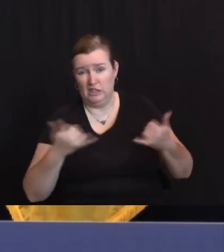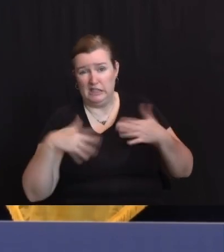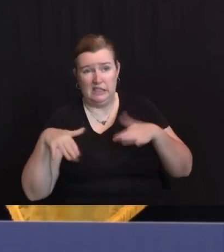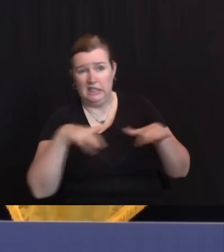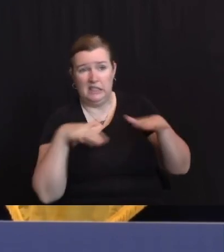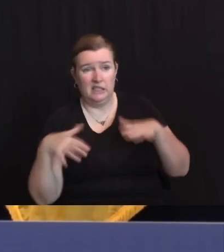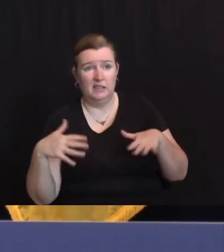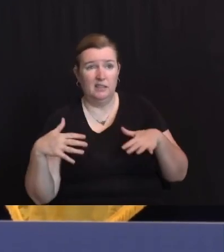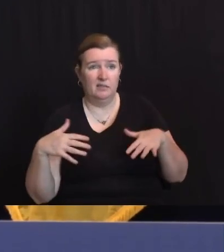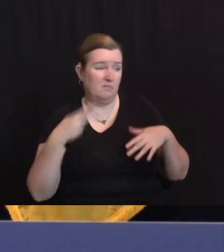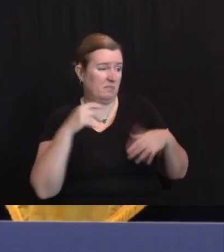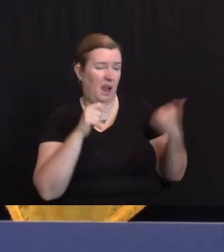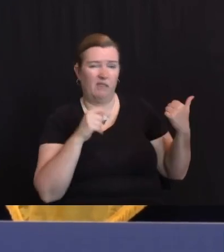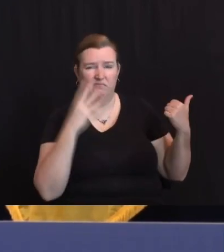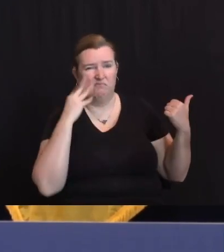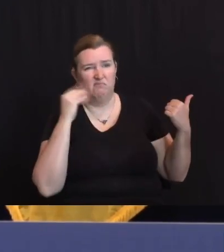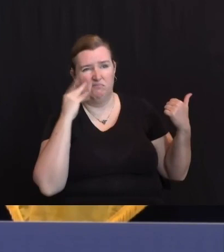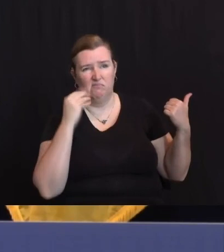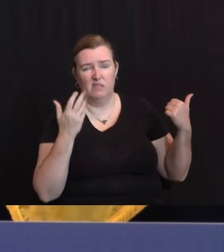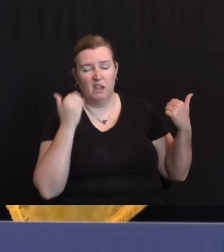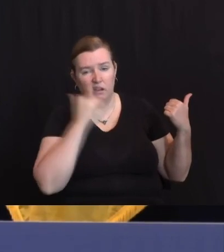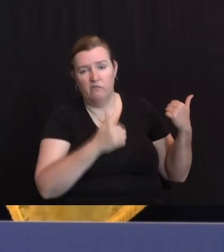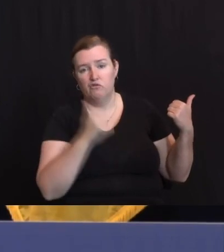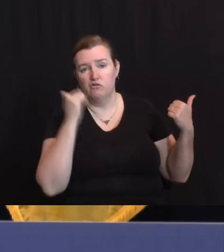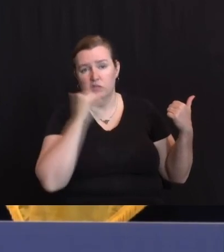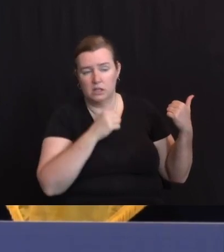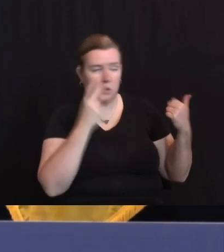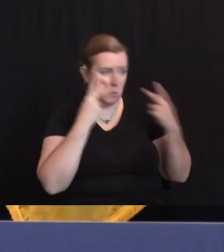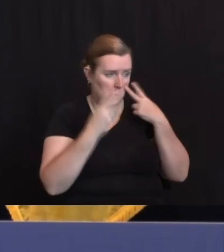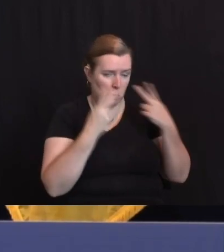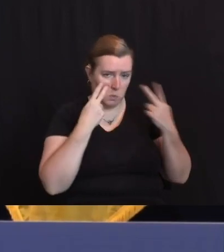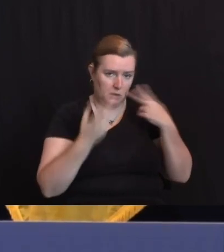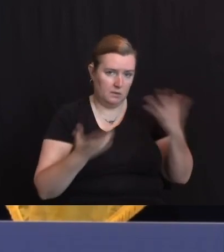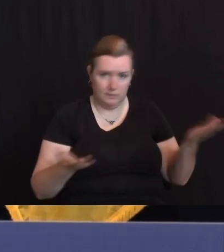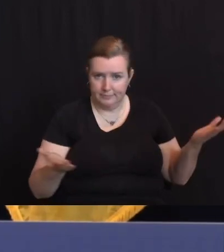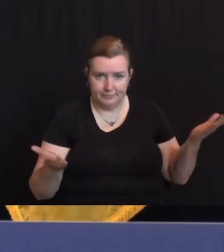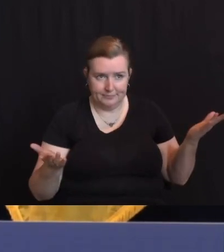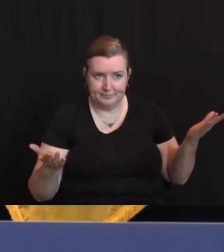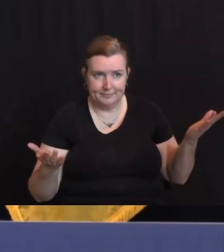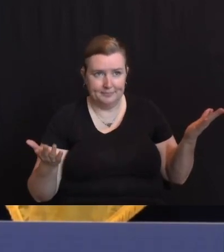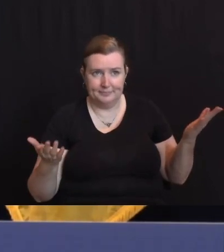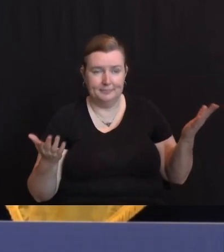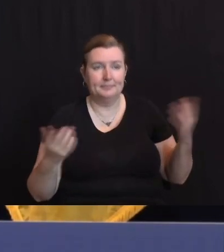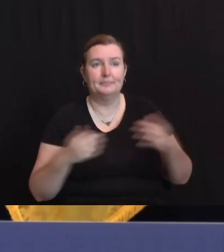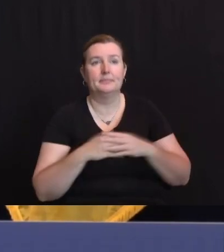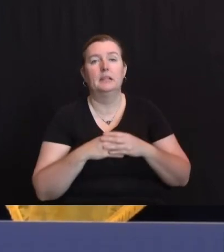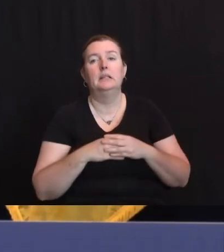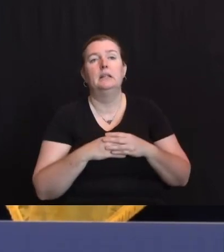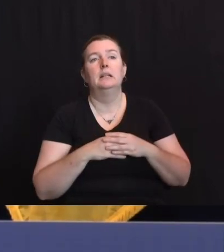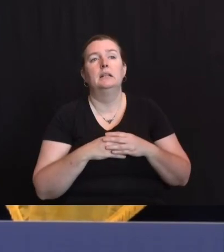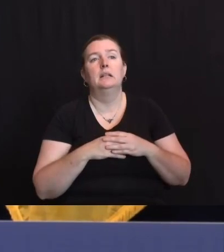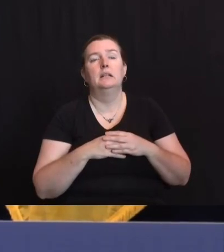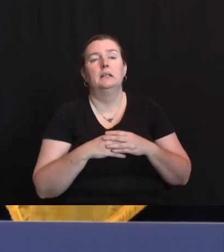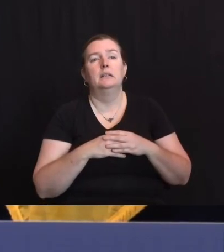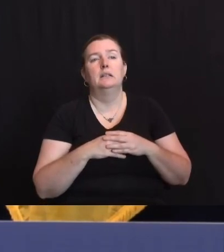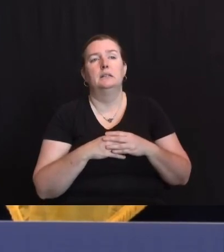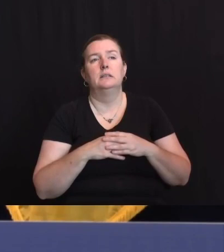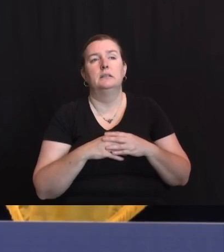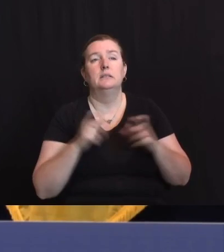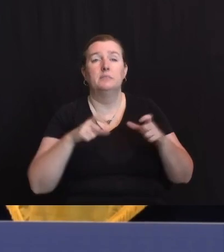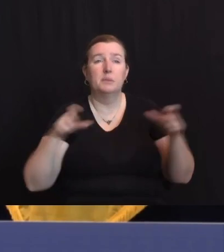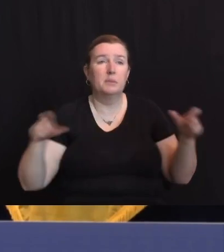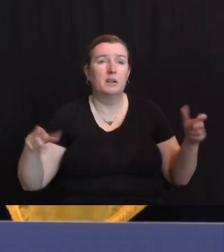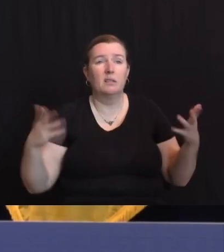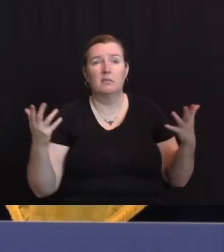every day. We just don't have evidence of people doing the wrong thing, given the openings that we